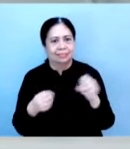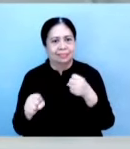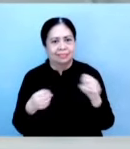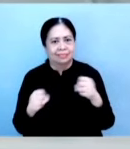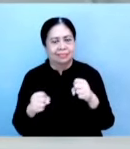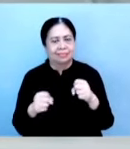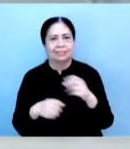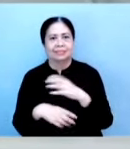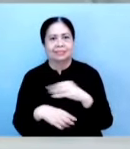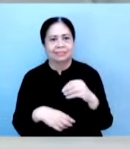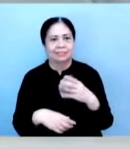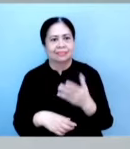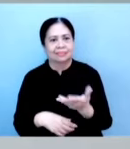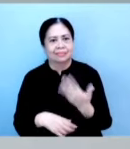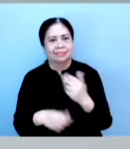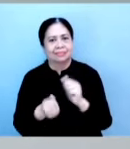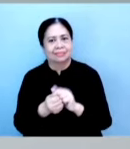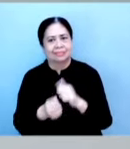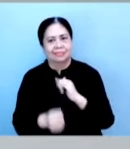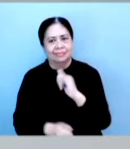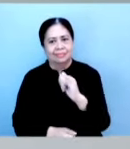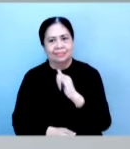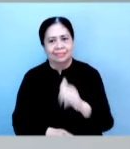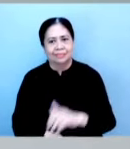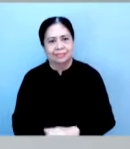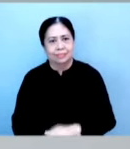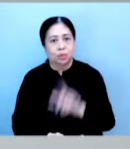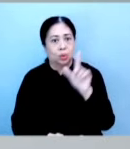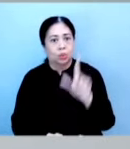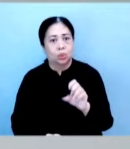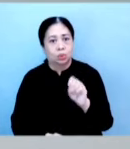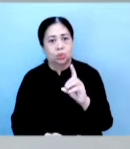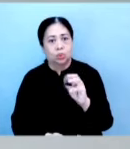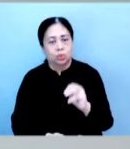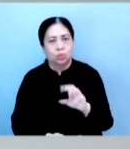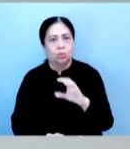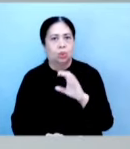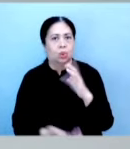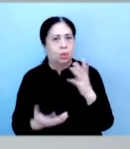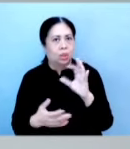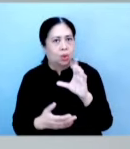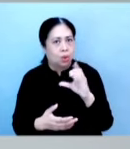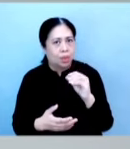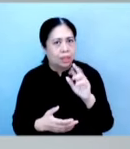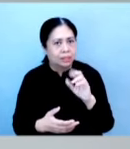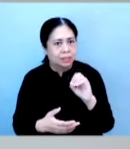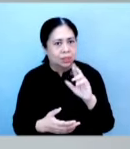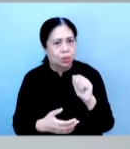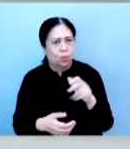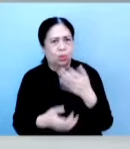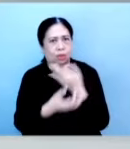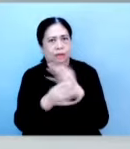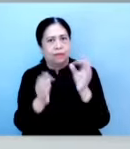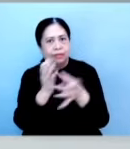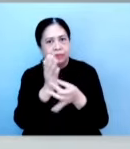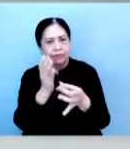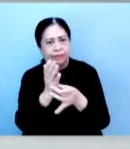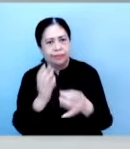sa Nam low in sodium cholesterol fat freak